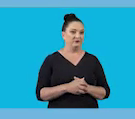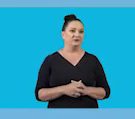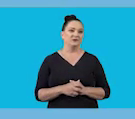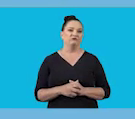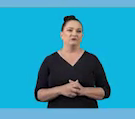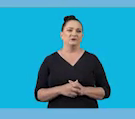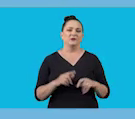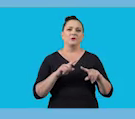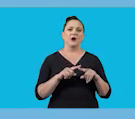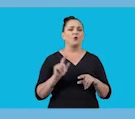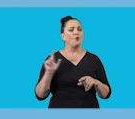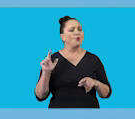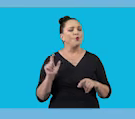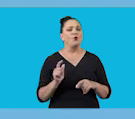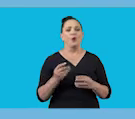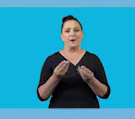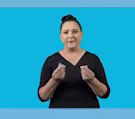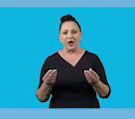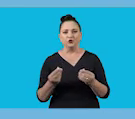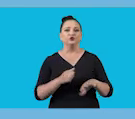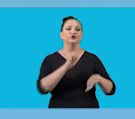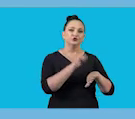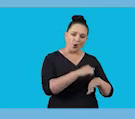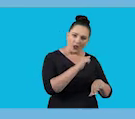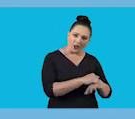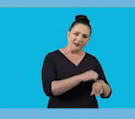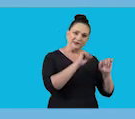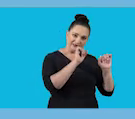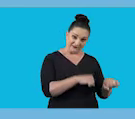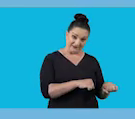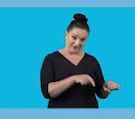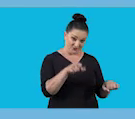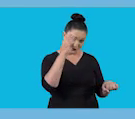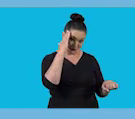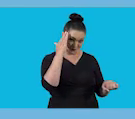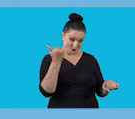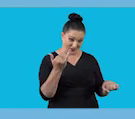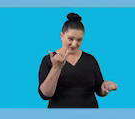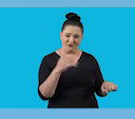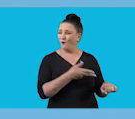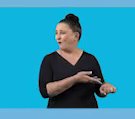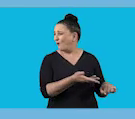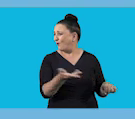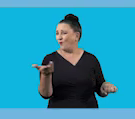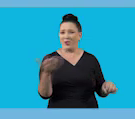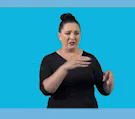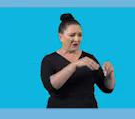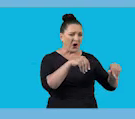cake flour and all other powders, they are solids. So from today, now you know. All